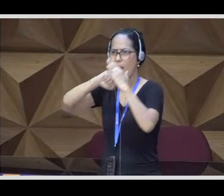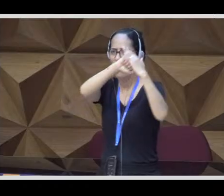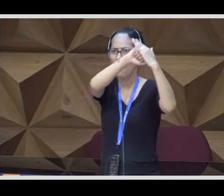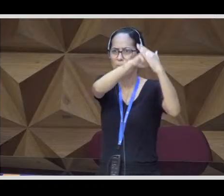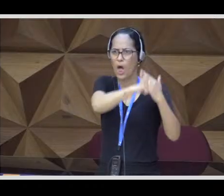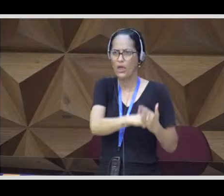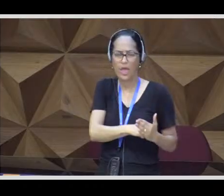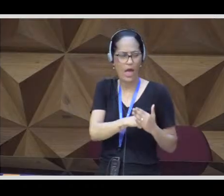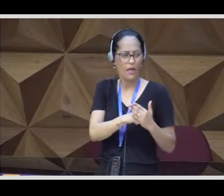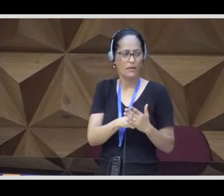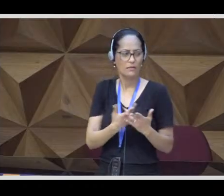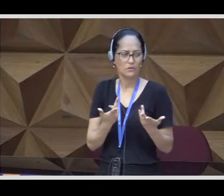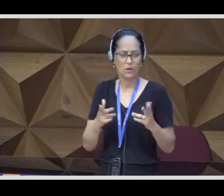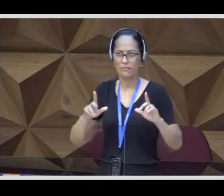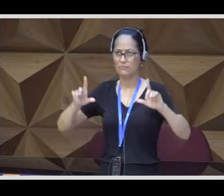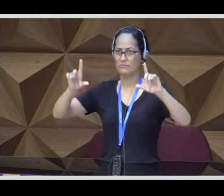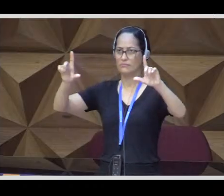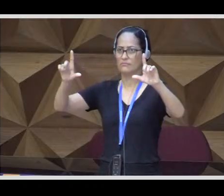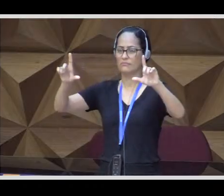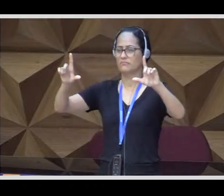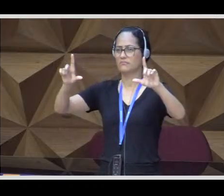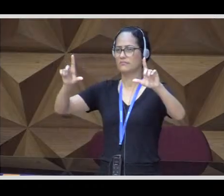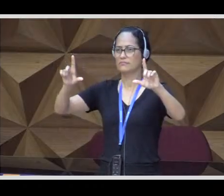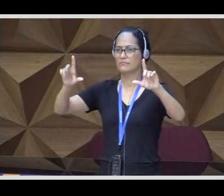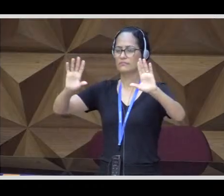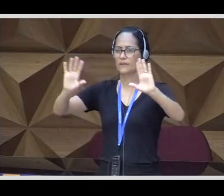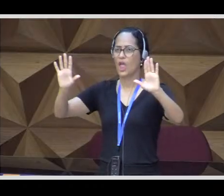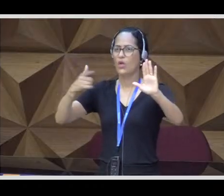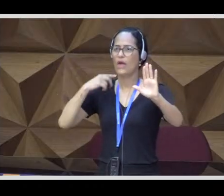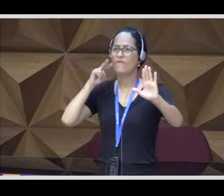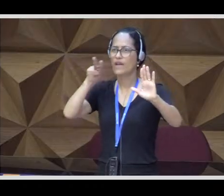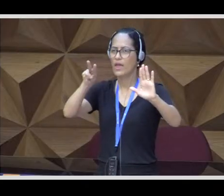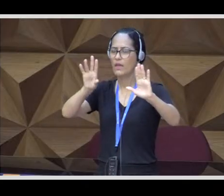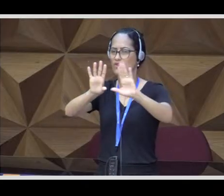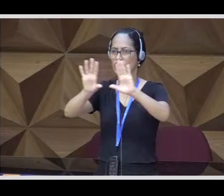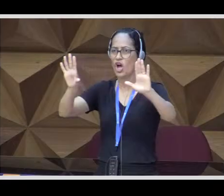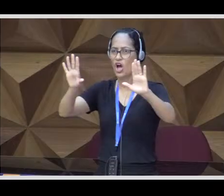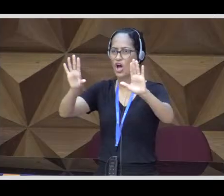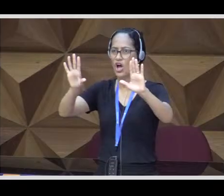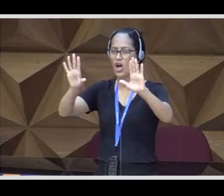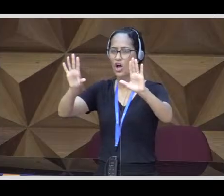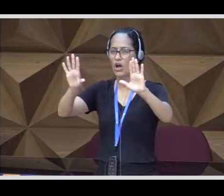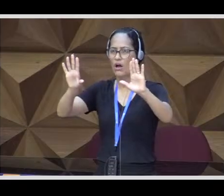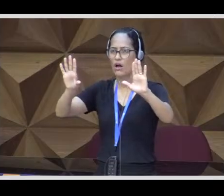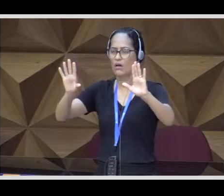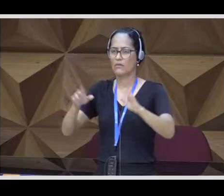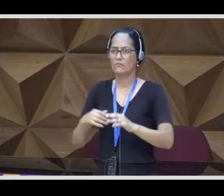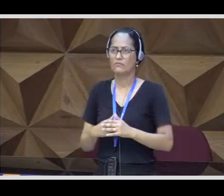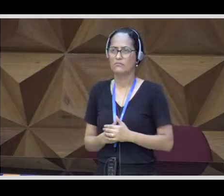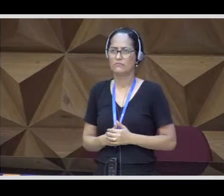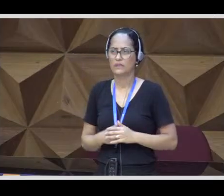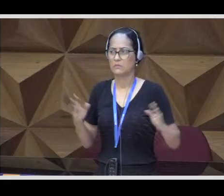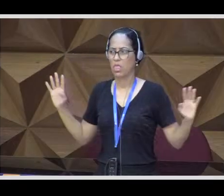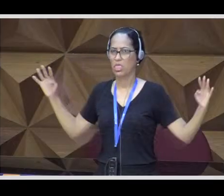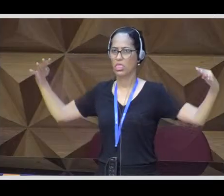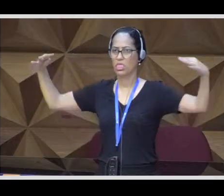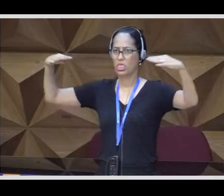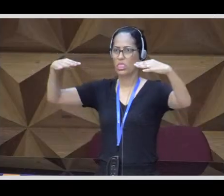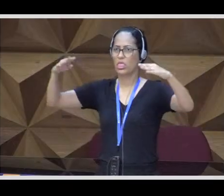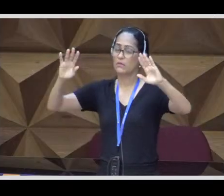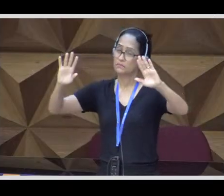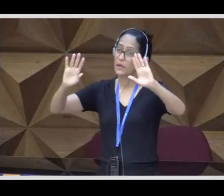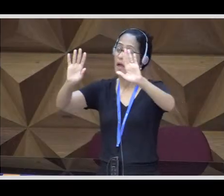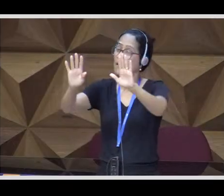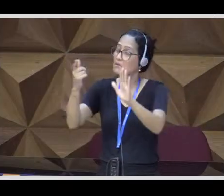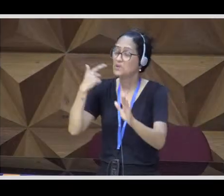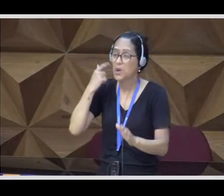newspaper and not seeing anybody else in front of you. Maybe it's different in Brazil, but the most important thing